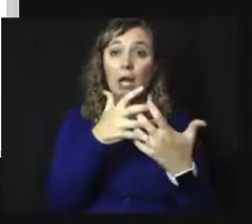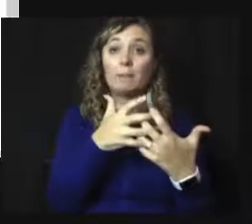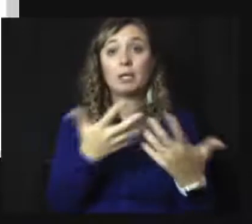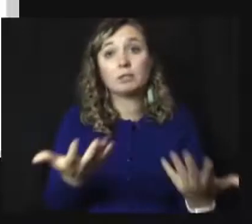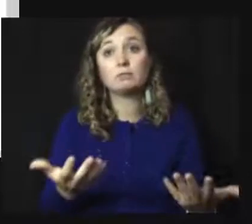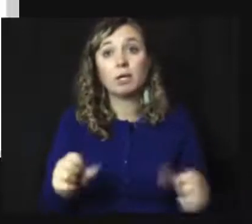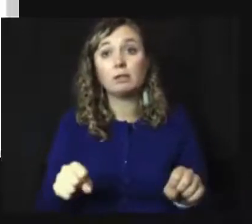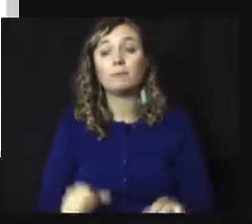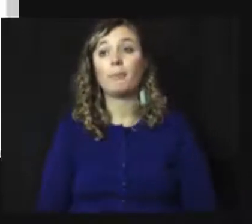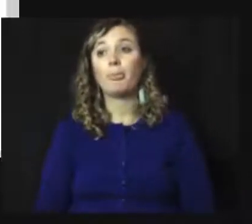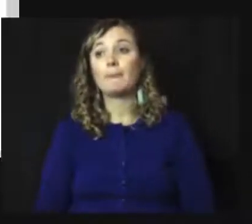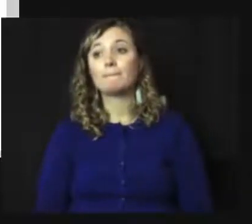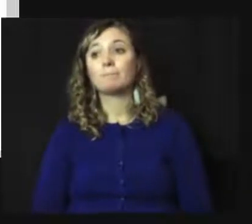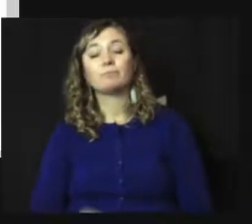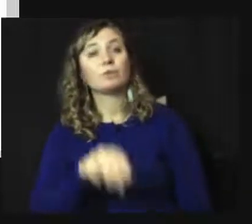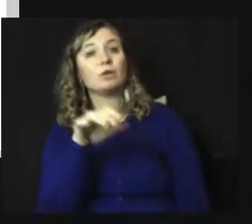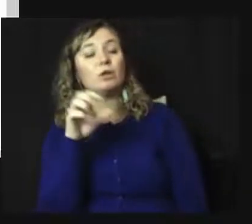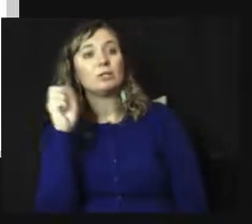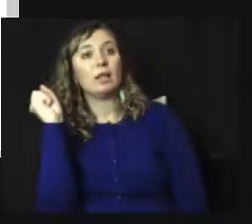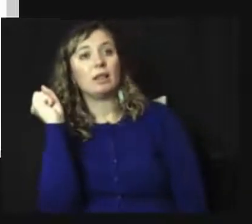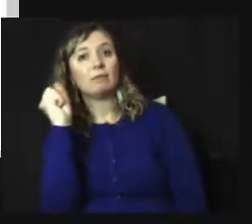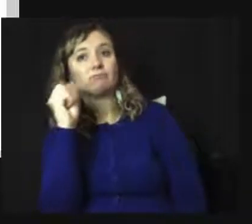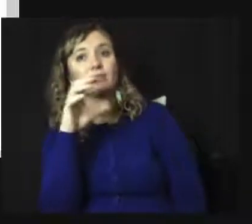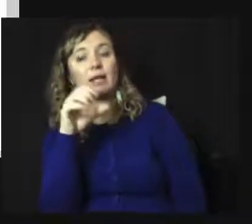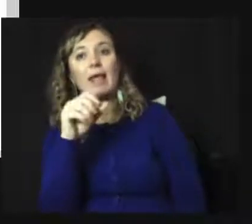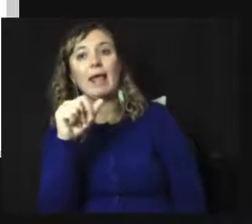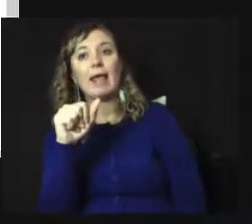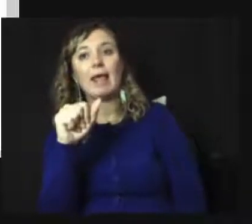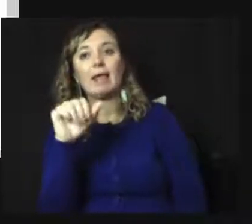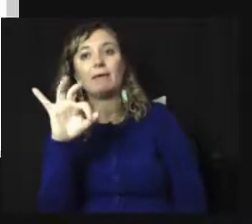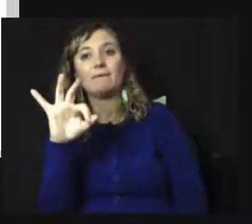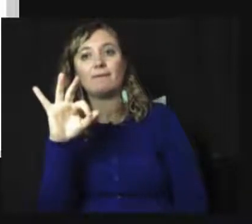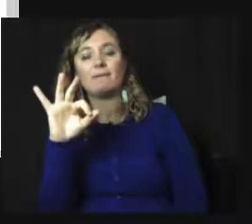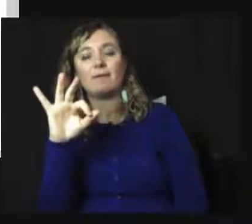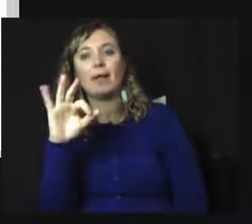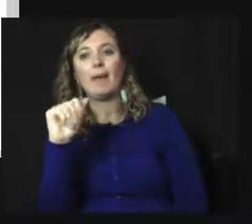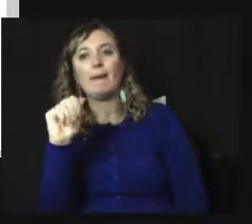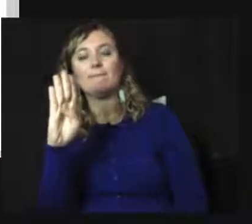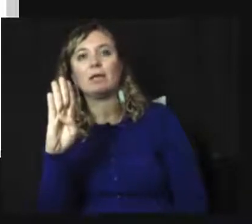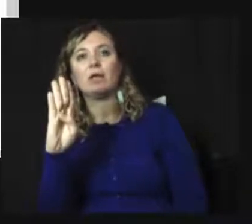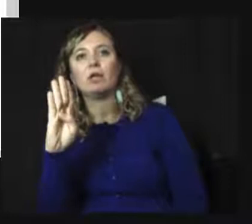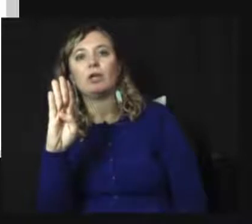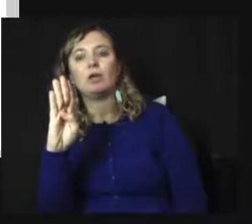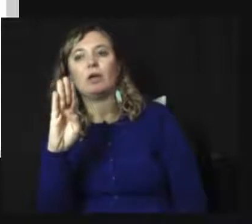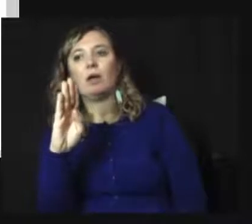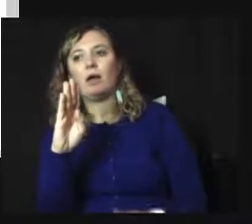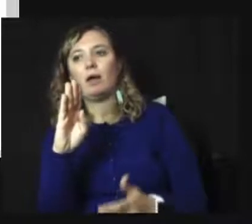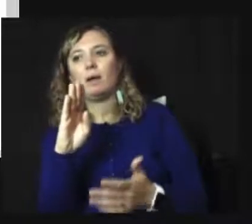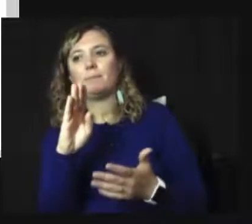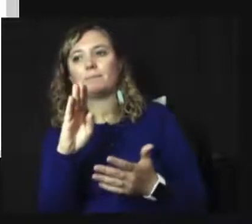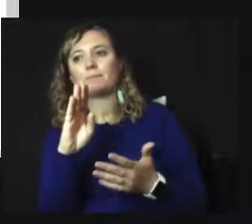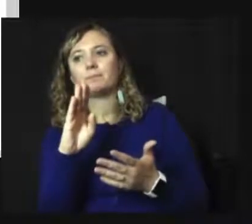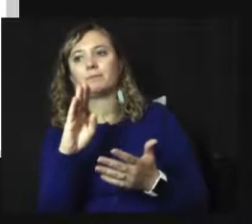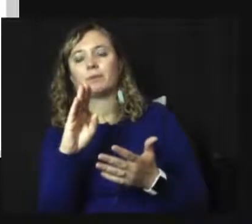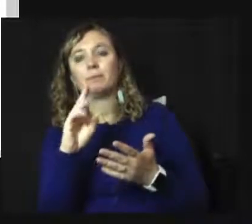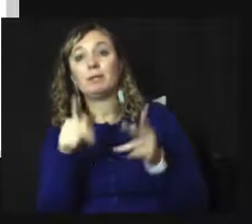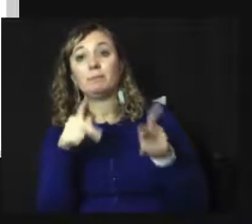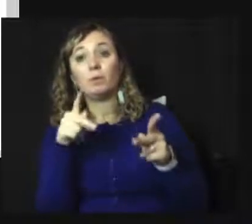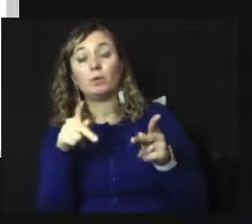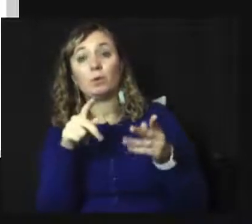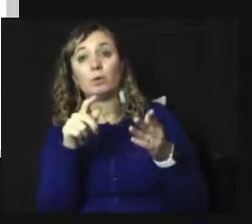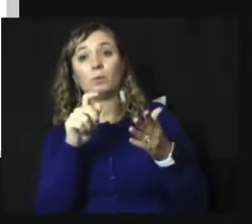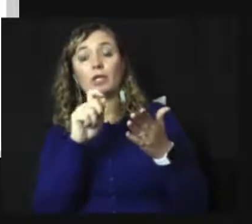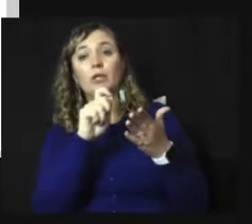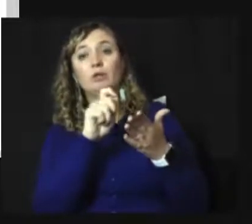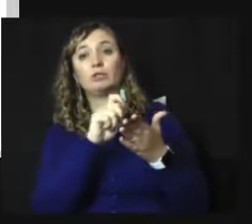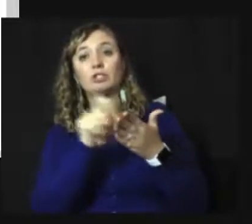note, not only are AFAB folks hit all the notes on that checklist, many AMAB non-men, along with some cis men do as well.